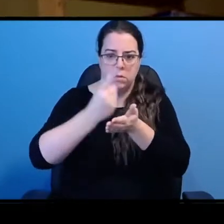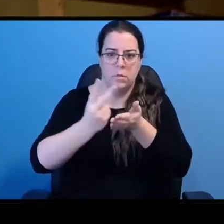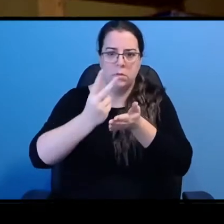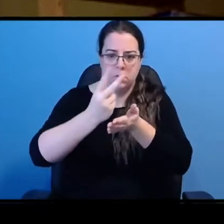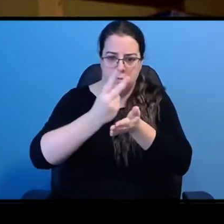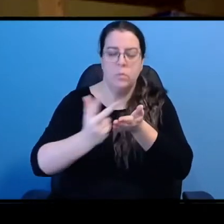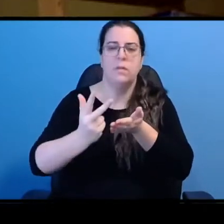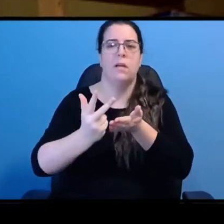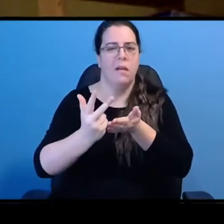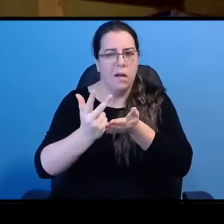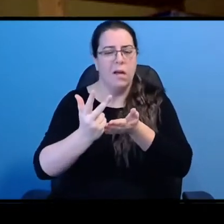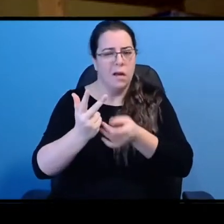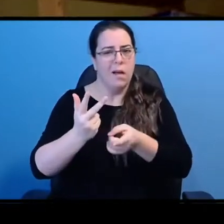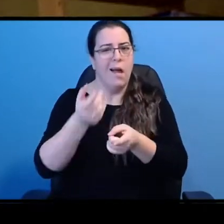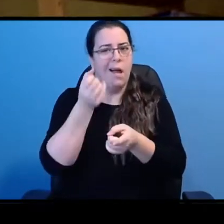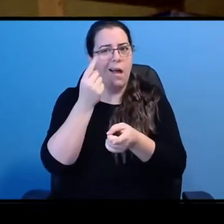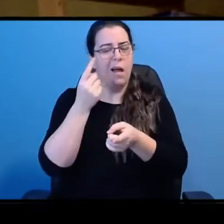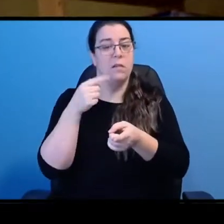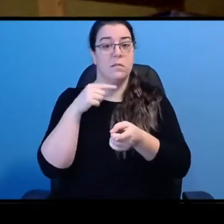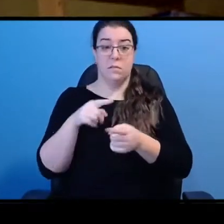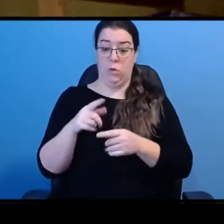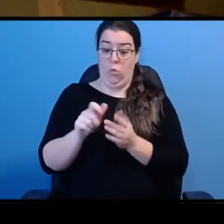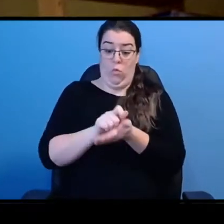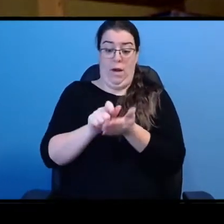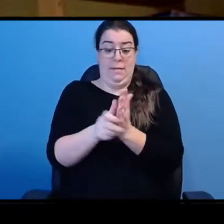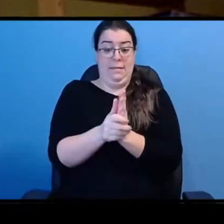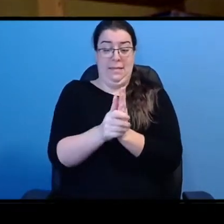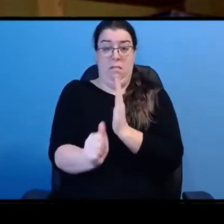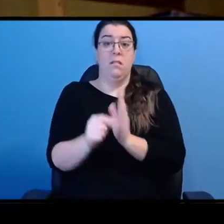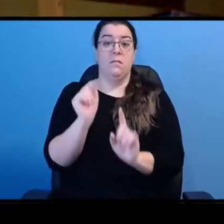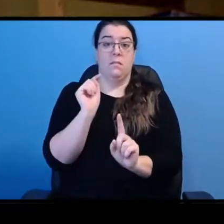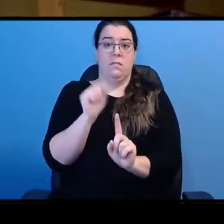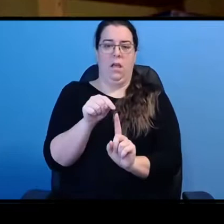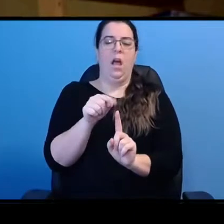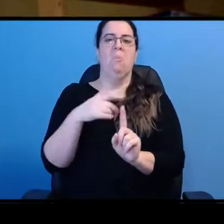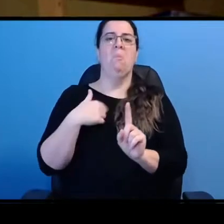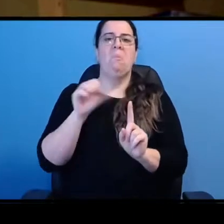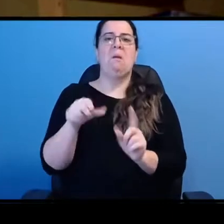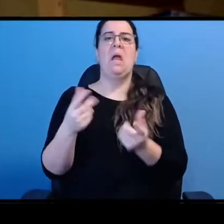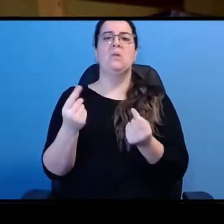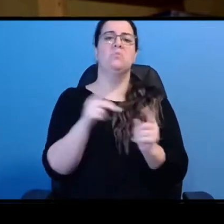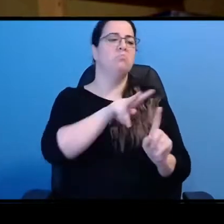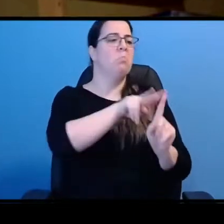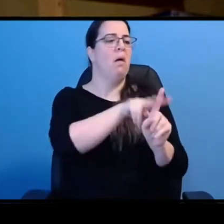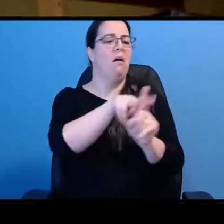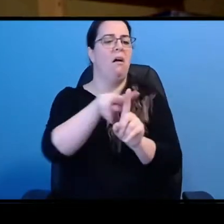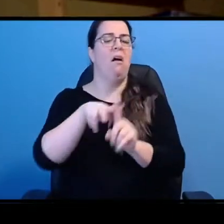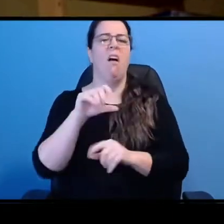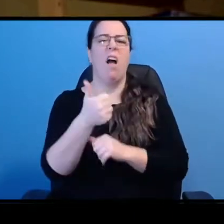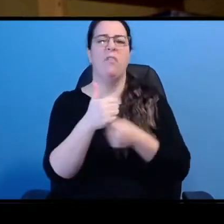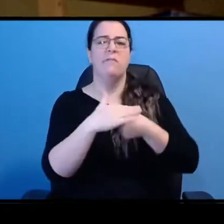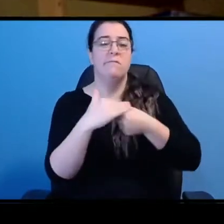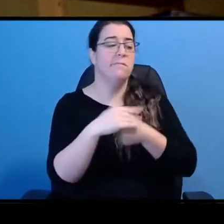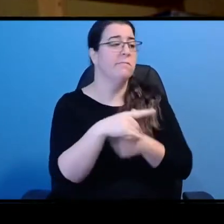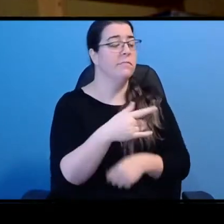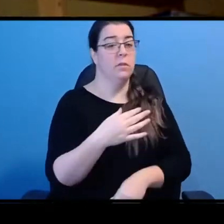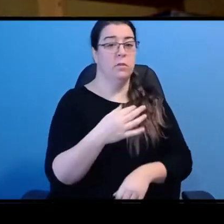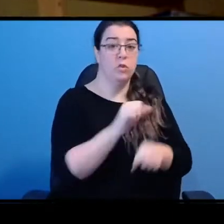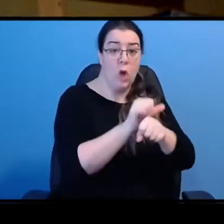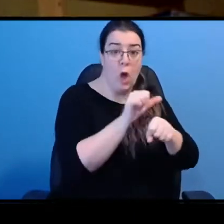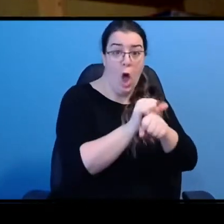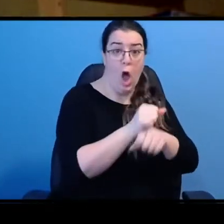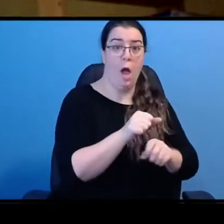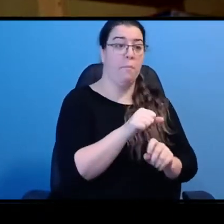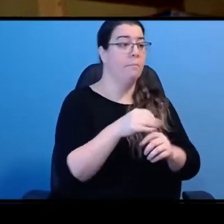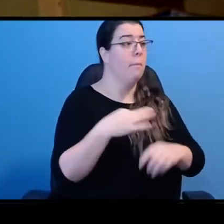other application-based things that you want to do in the future, whether it's applying for a job or applying to be part of a festival,